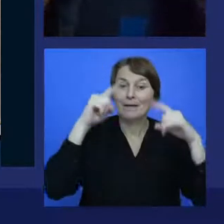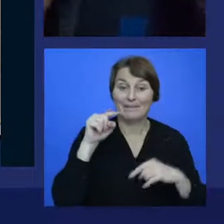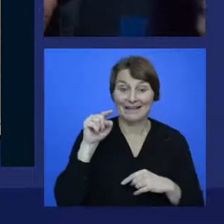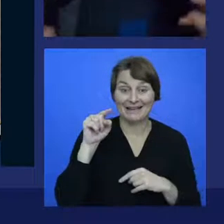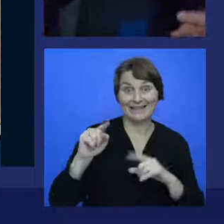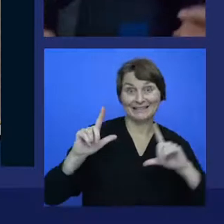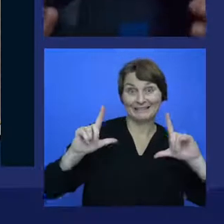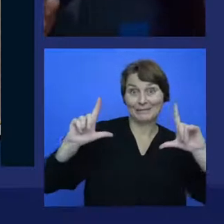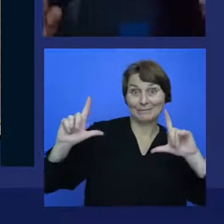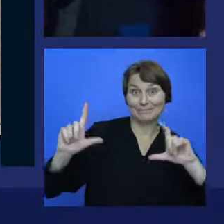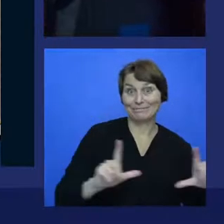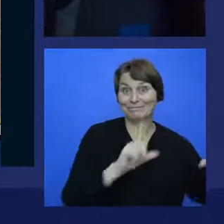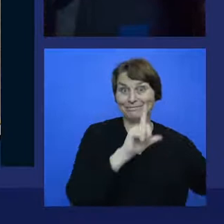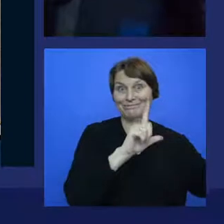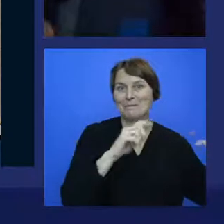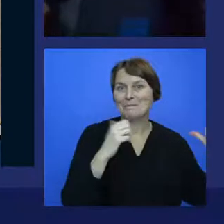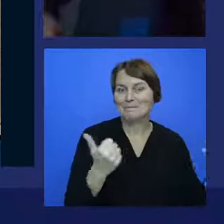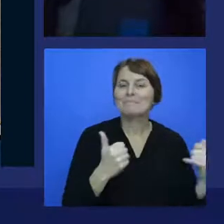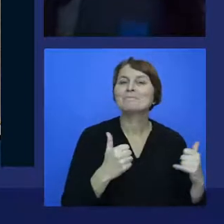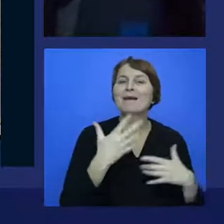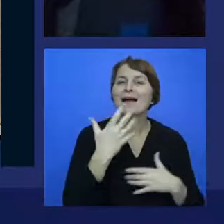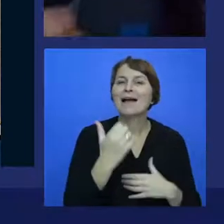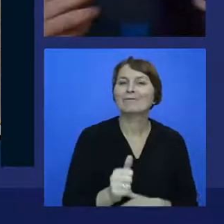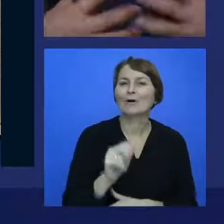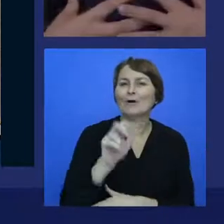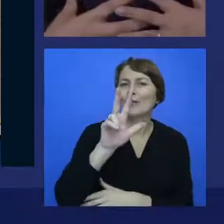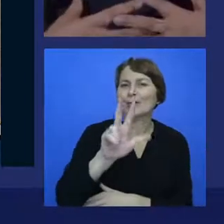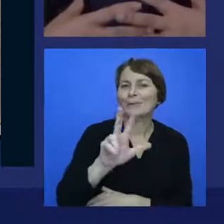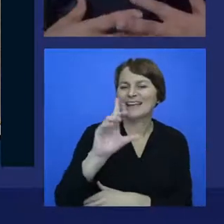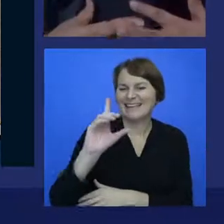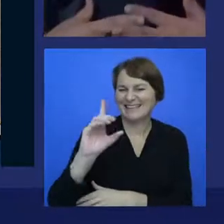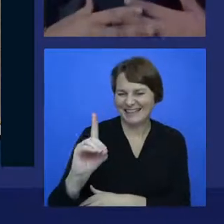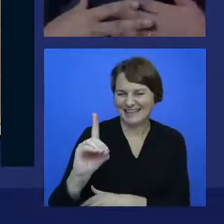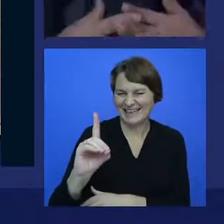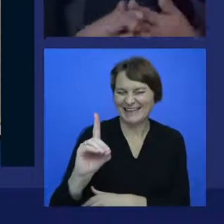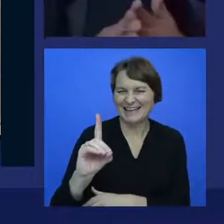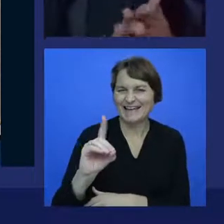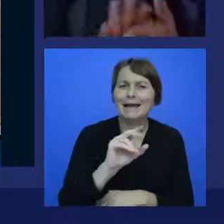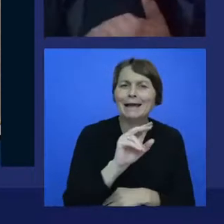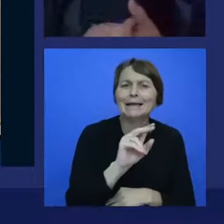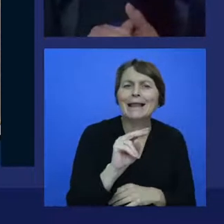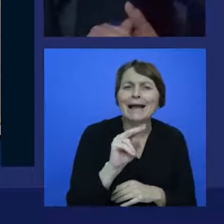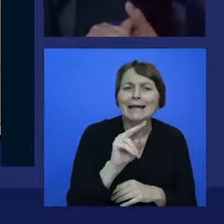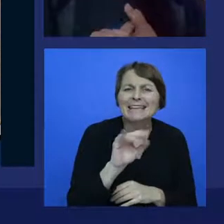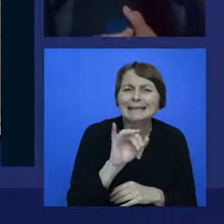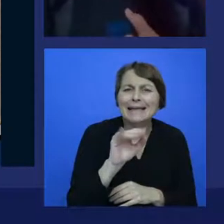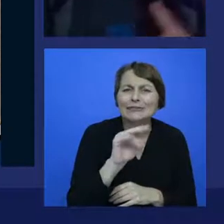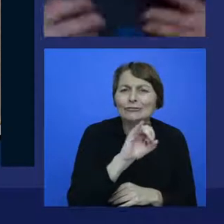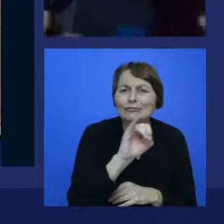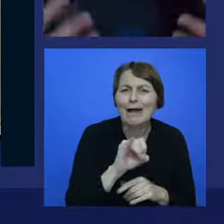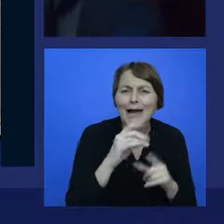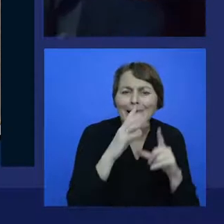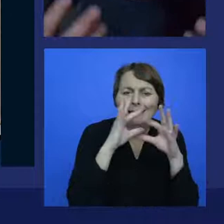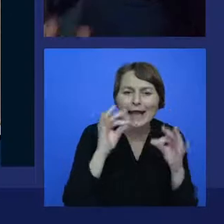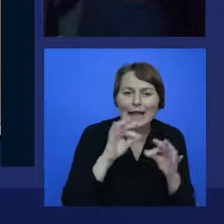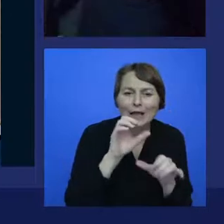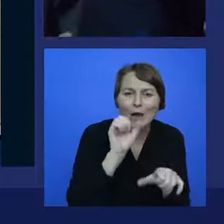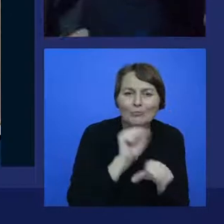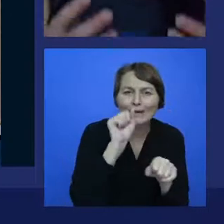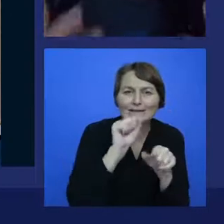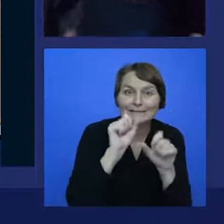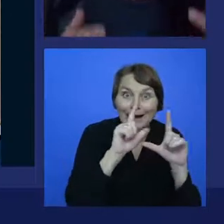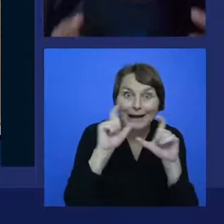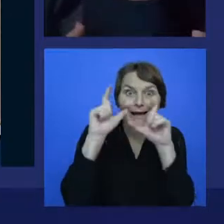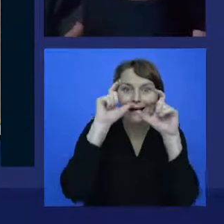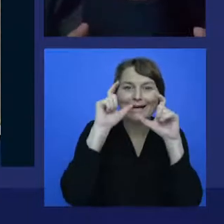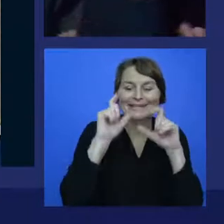got a 3D printed Ninja Cat, my prized award possession. But I got a lot of awards